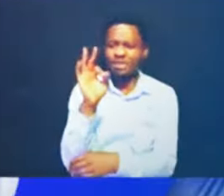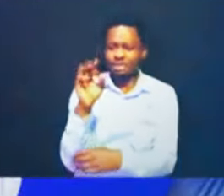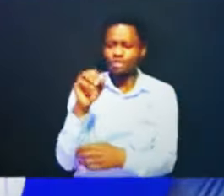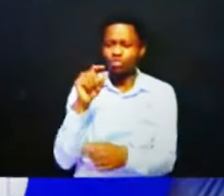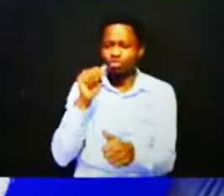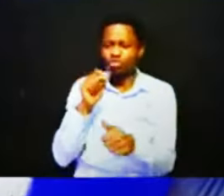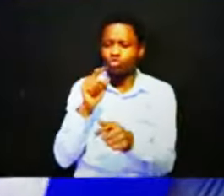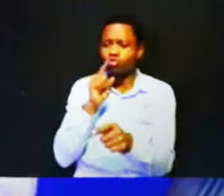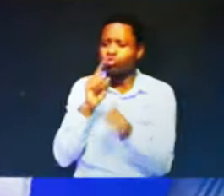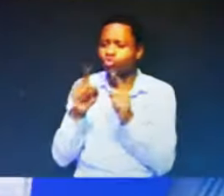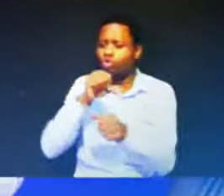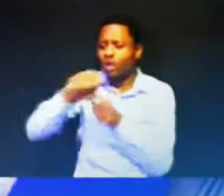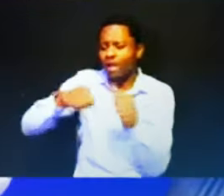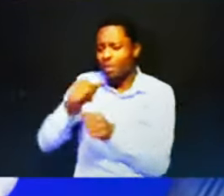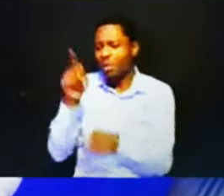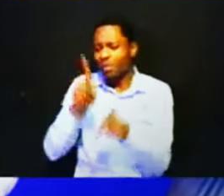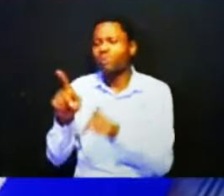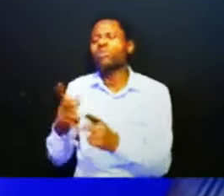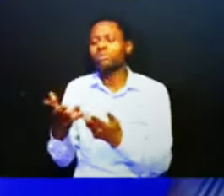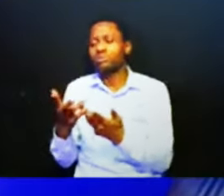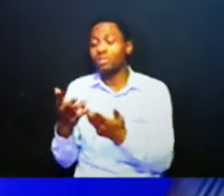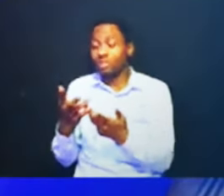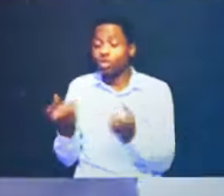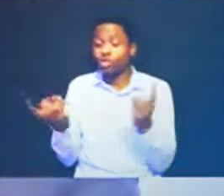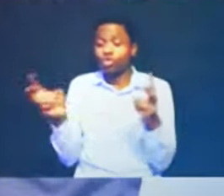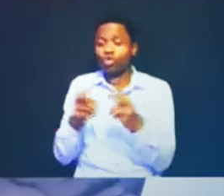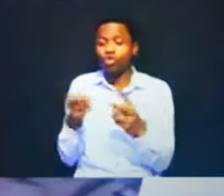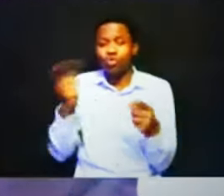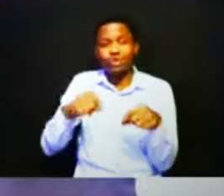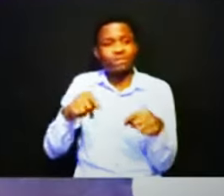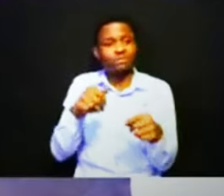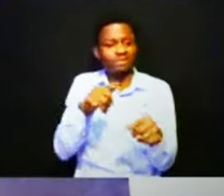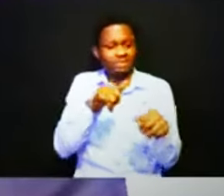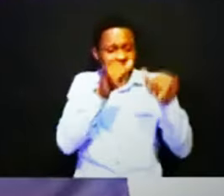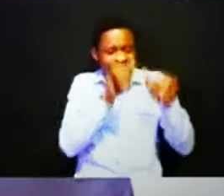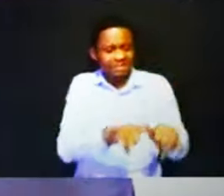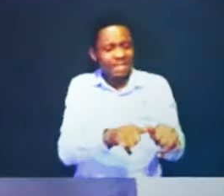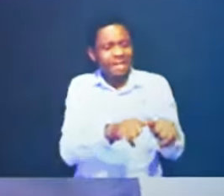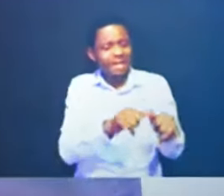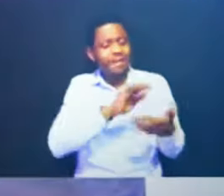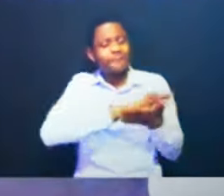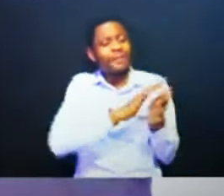know that you have taken a risk. So